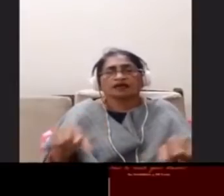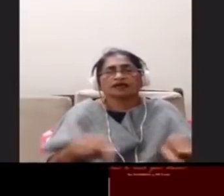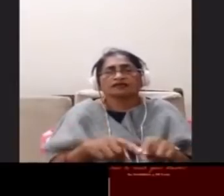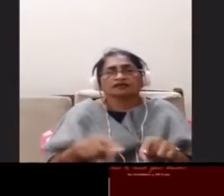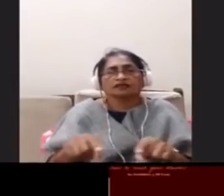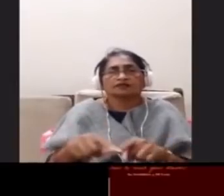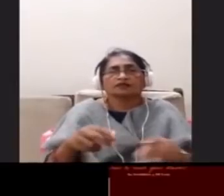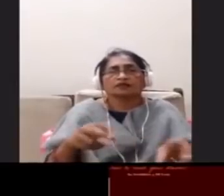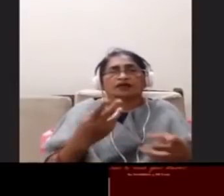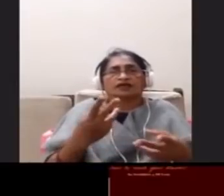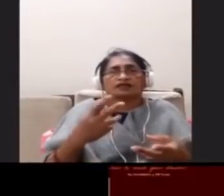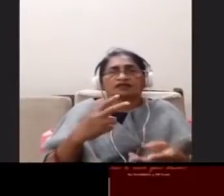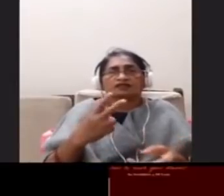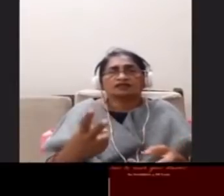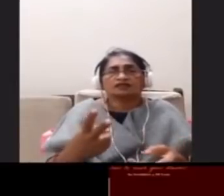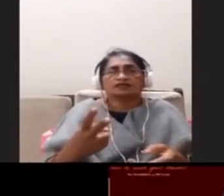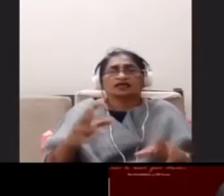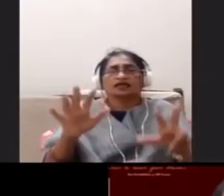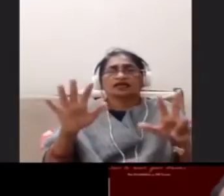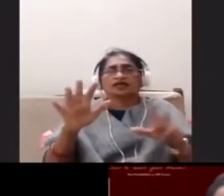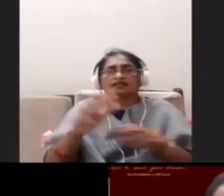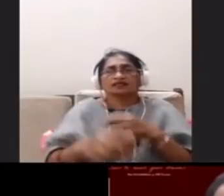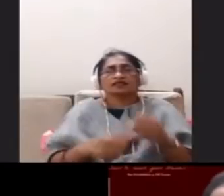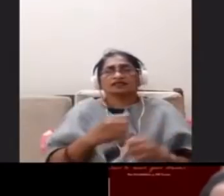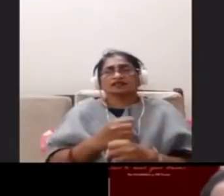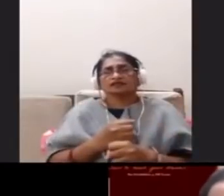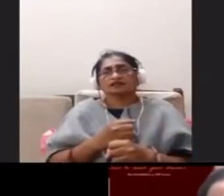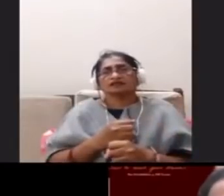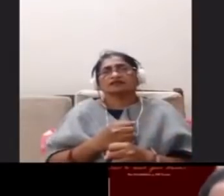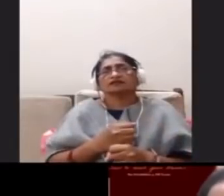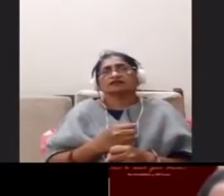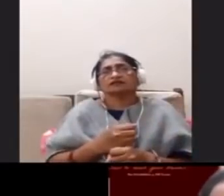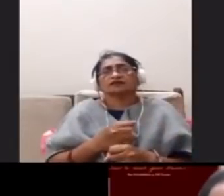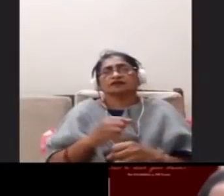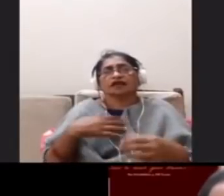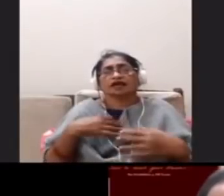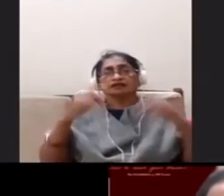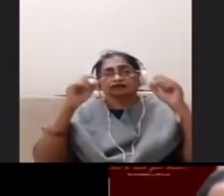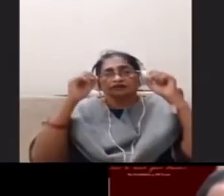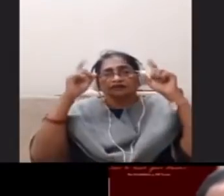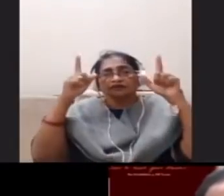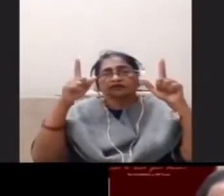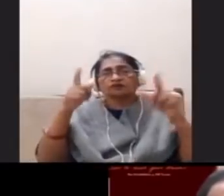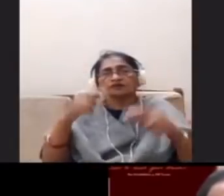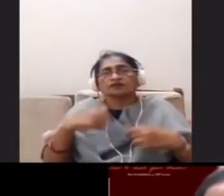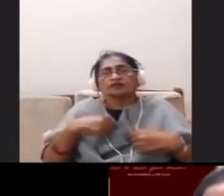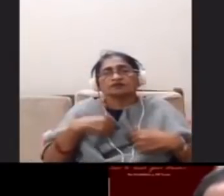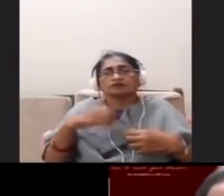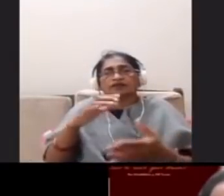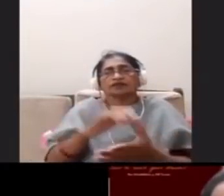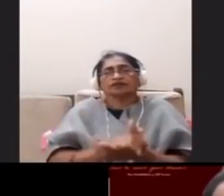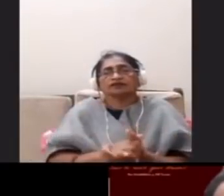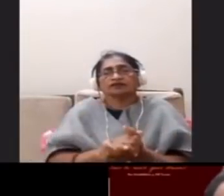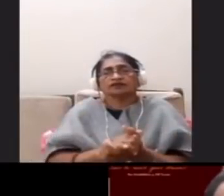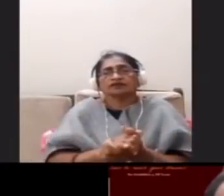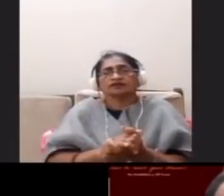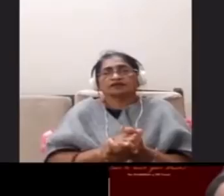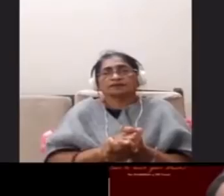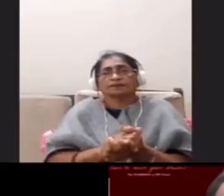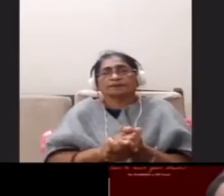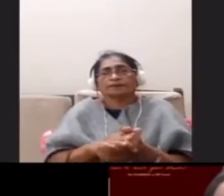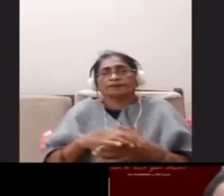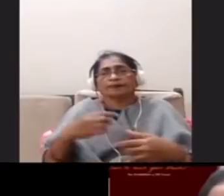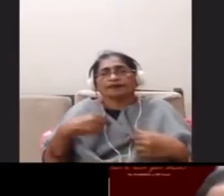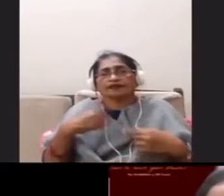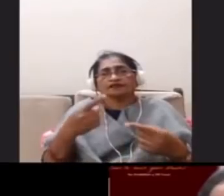been in parliament now, this is my eighth year. And that has inspired millions of Kenyans to believe that we too can. In fact, I was just reading